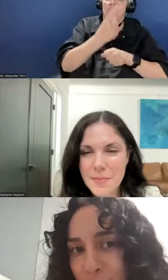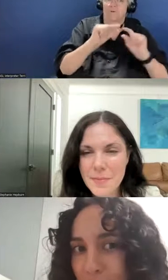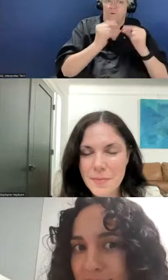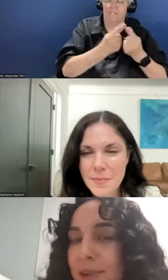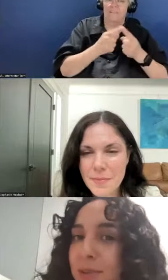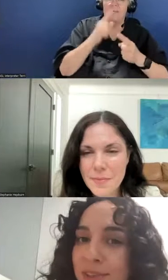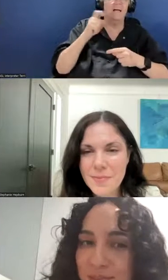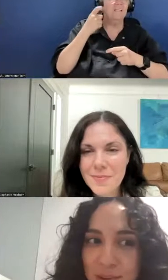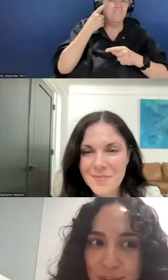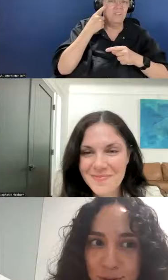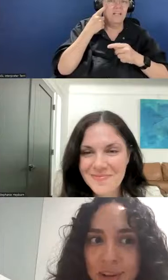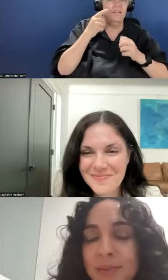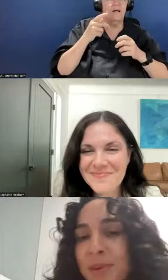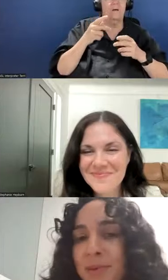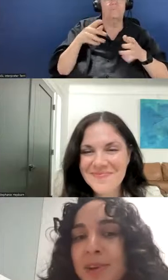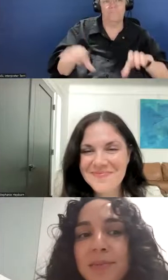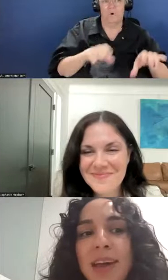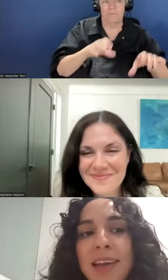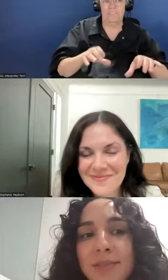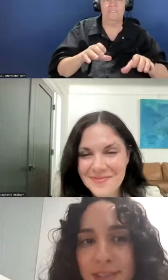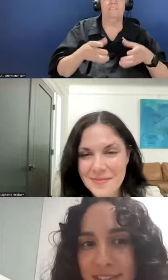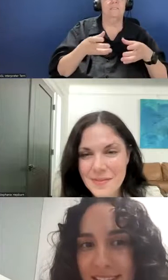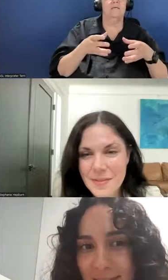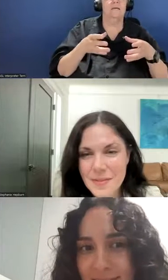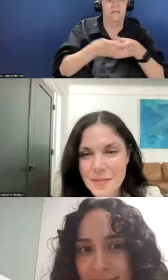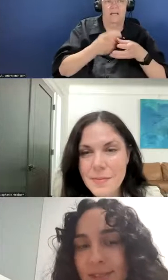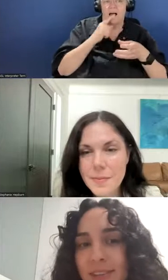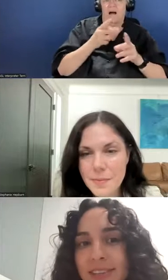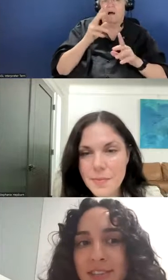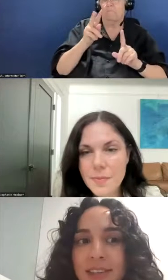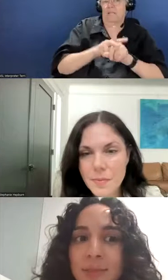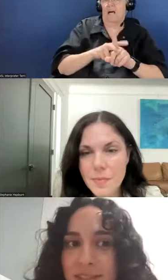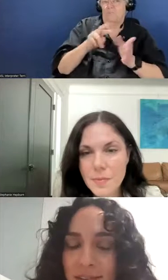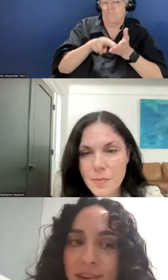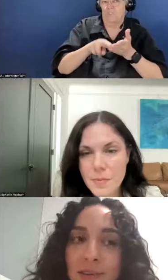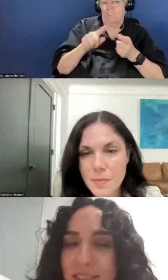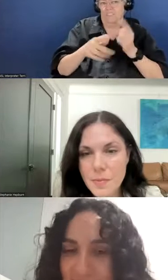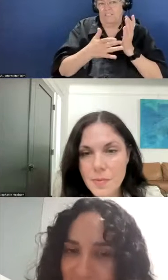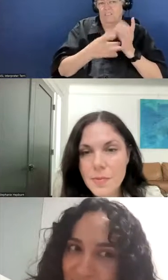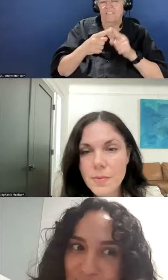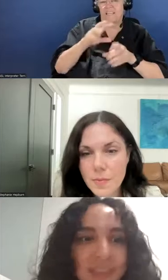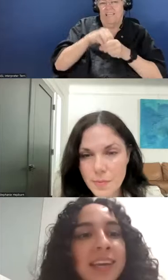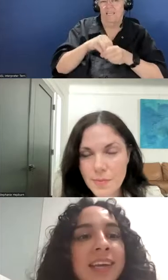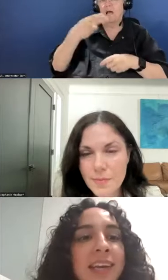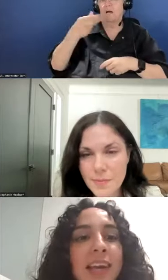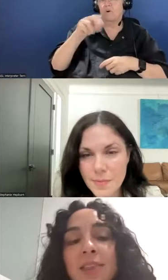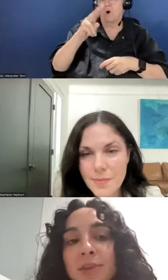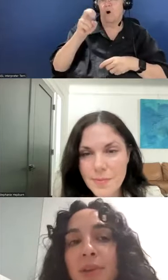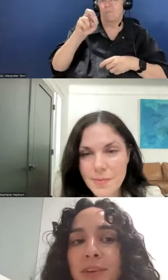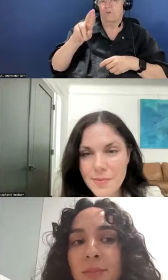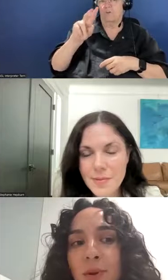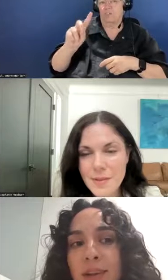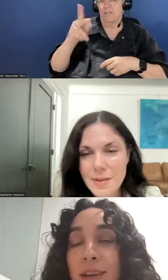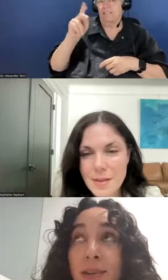Government Performance Lab, or the GPL for short, but we're an applied research and technical assistance organization that's based out of the Harvard Kennedy School. And